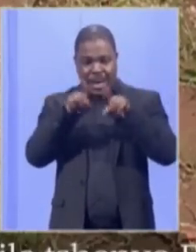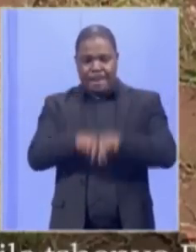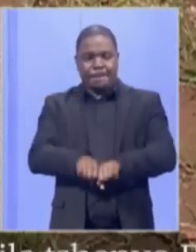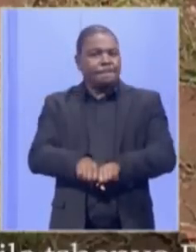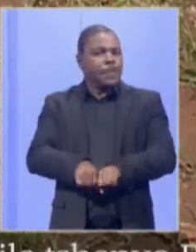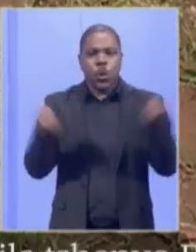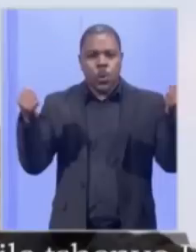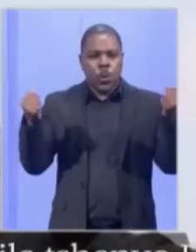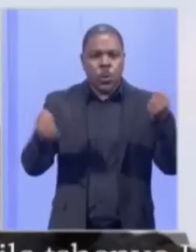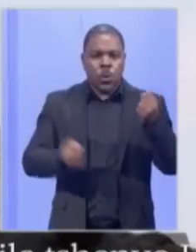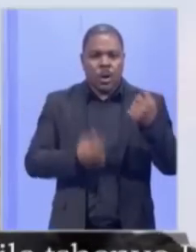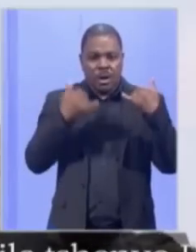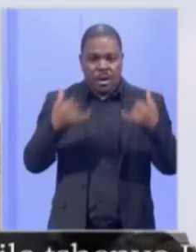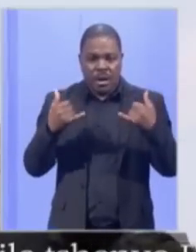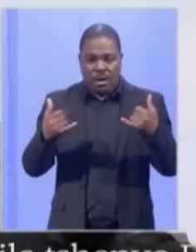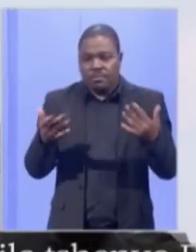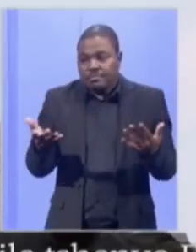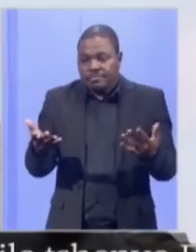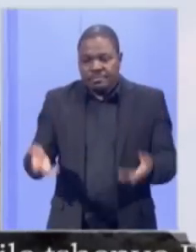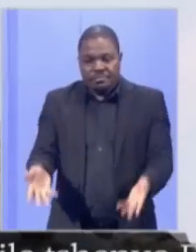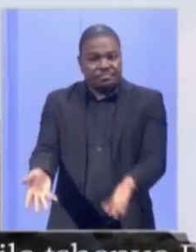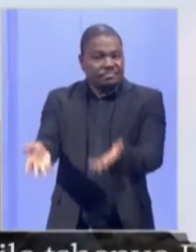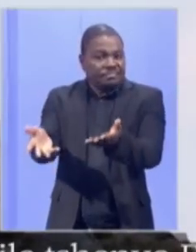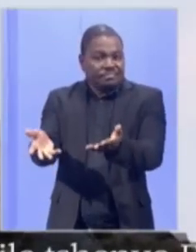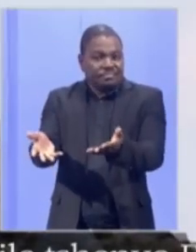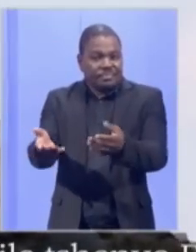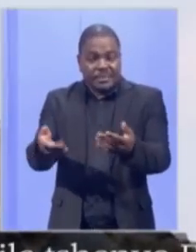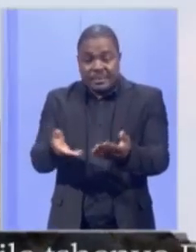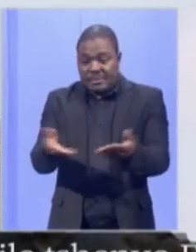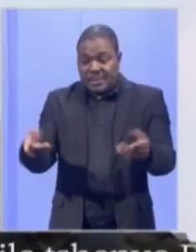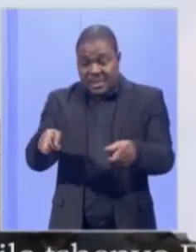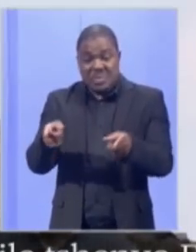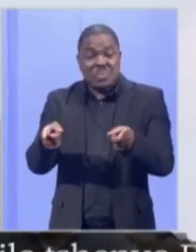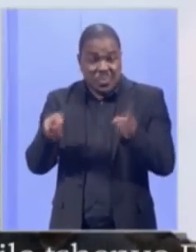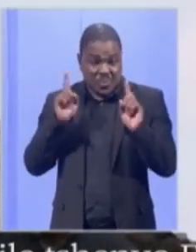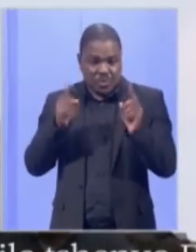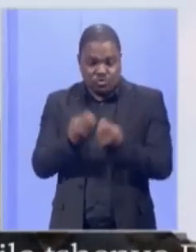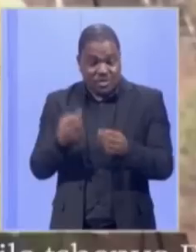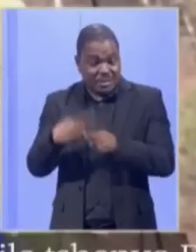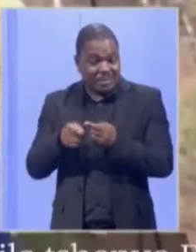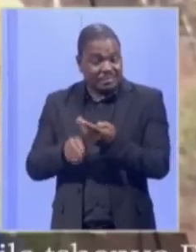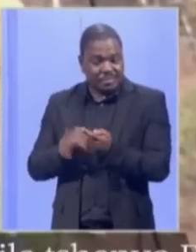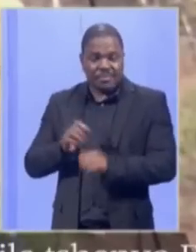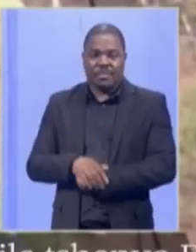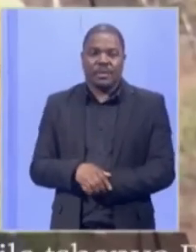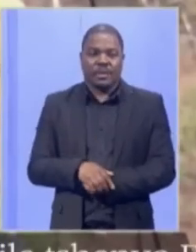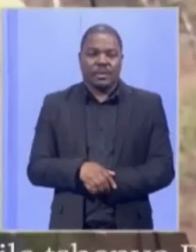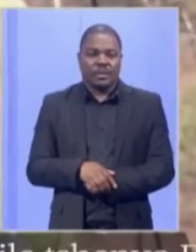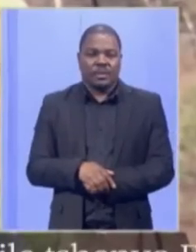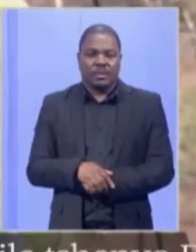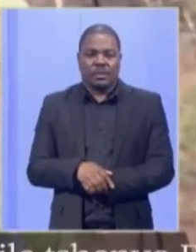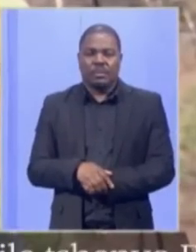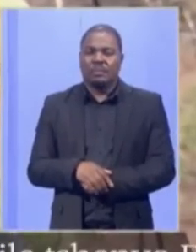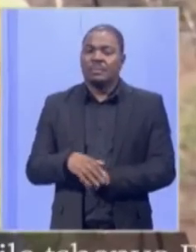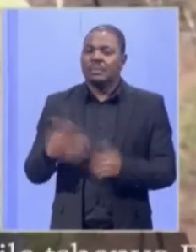kgaoha mme ha jwale e setse e le fela mme sena se ka ba kotsi baneng. Ne